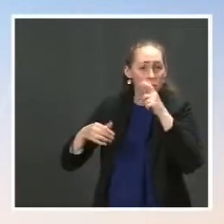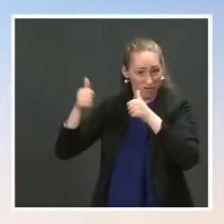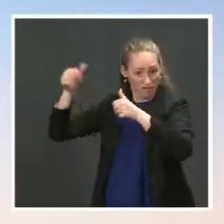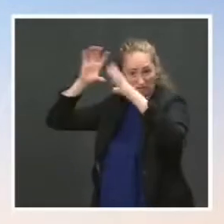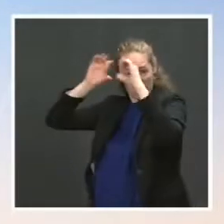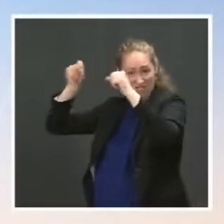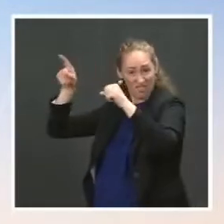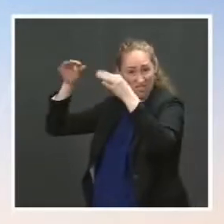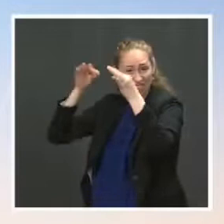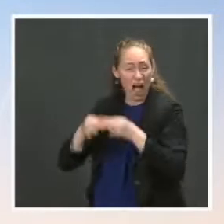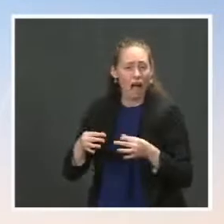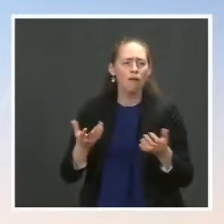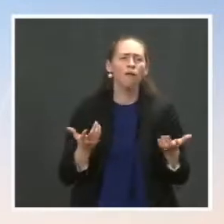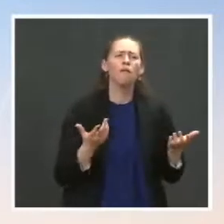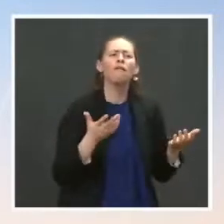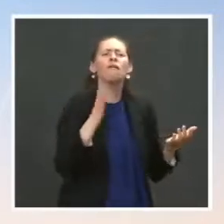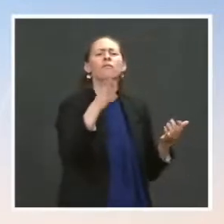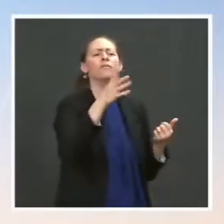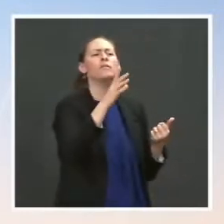president? The White House?